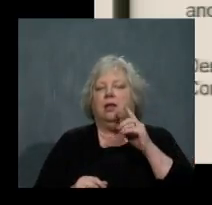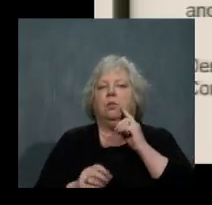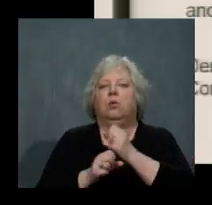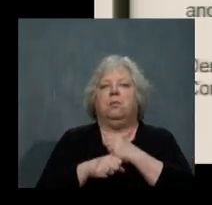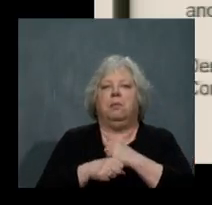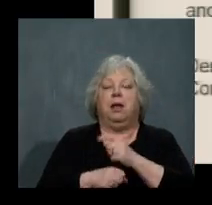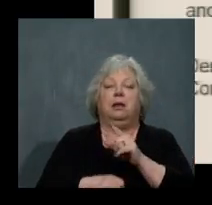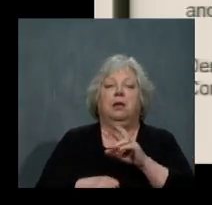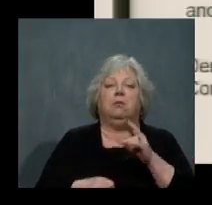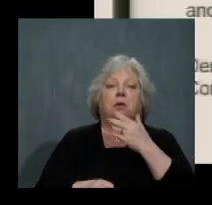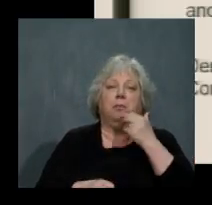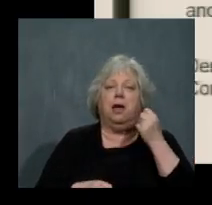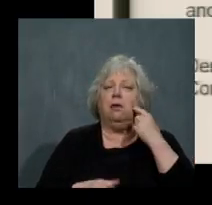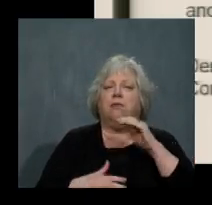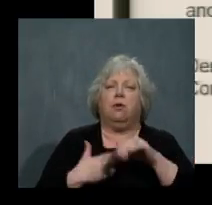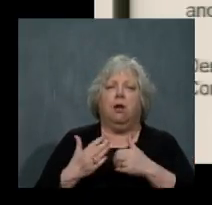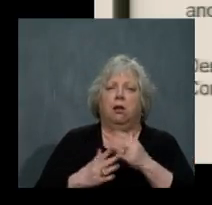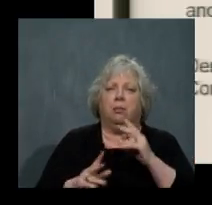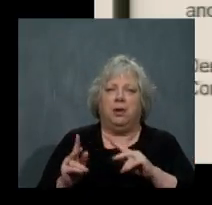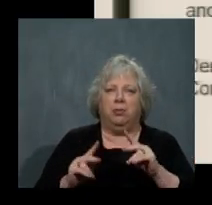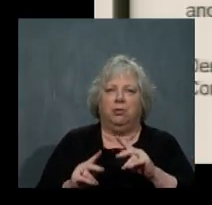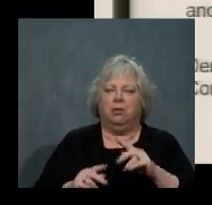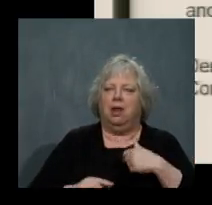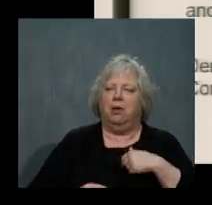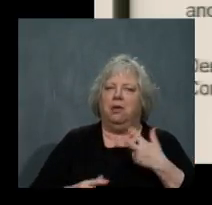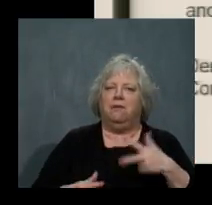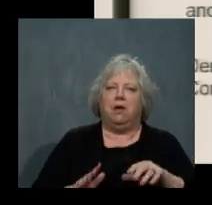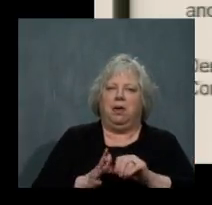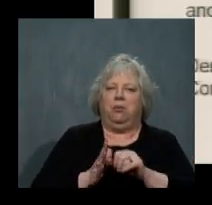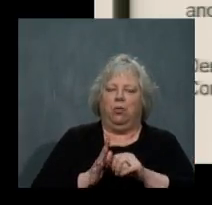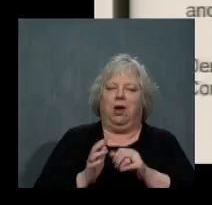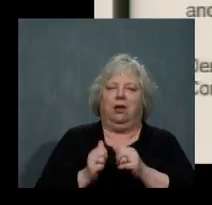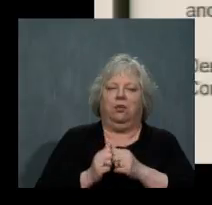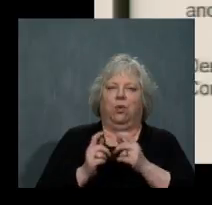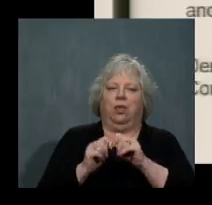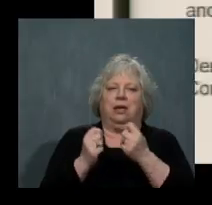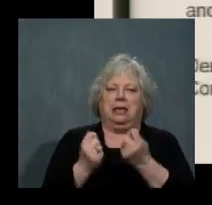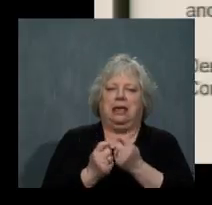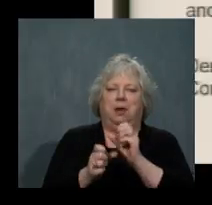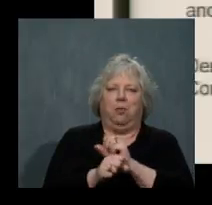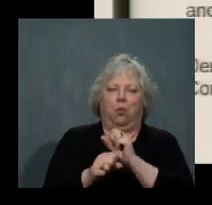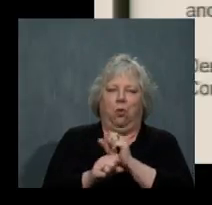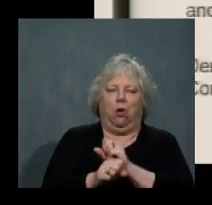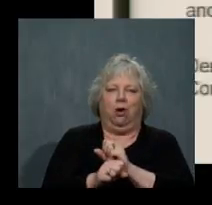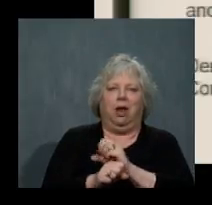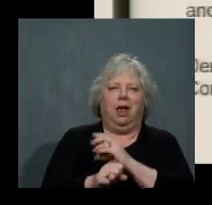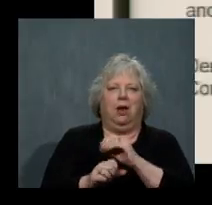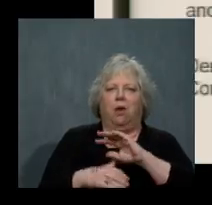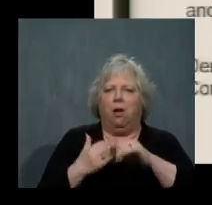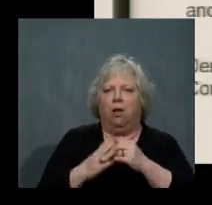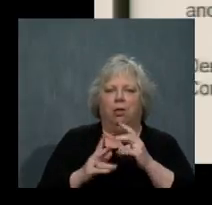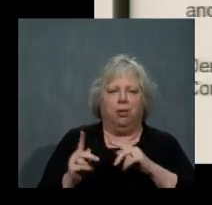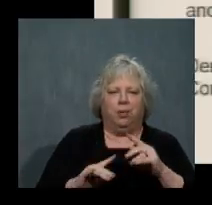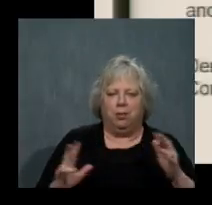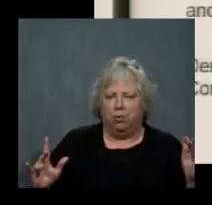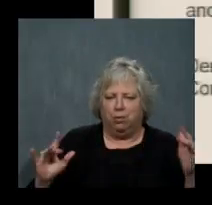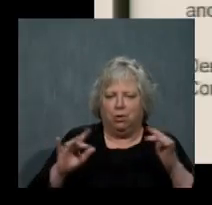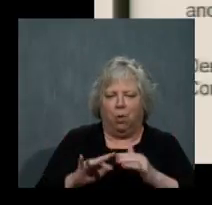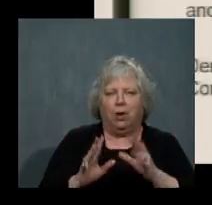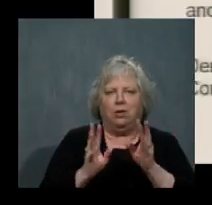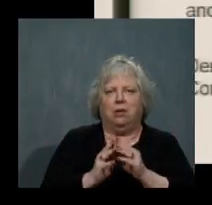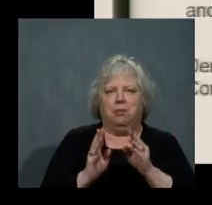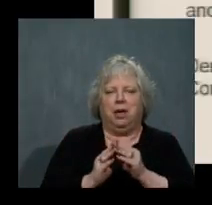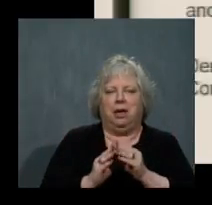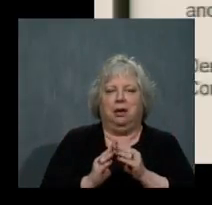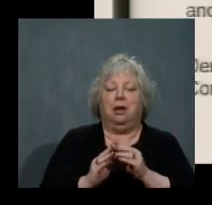parties concerned. I was very impressed with the teamwork from the business community, the homeless providers, and all concerned attending the meeting. I'm